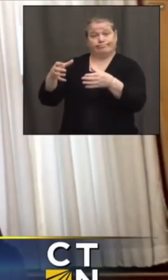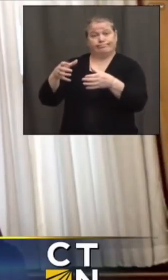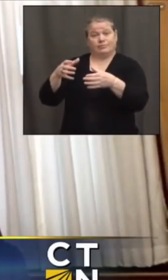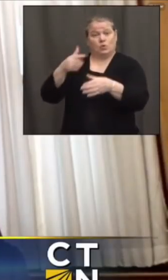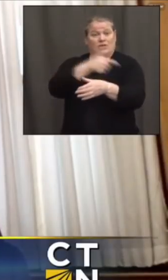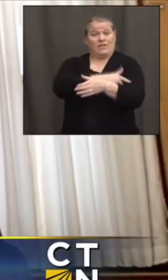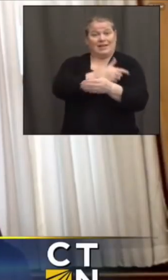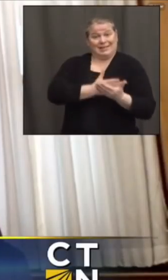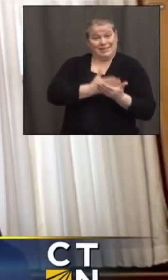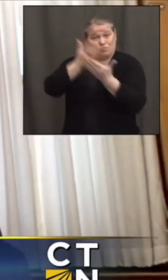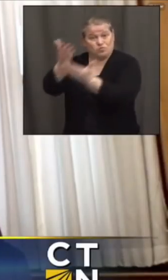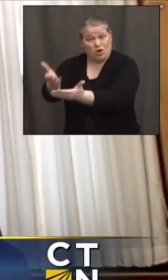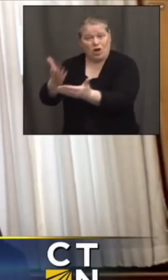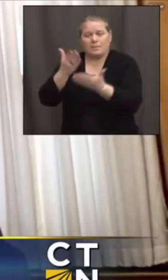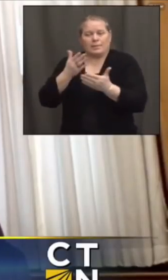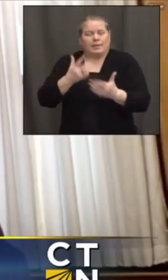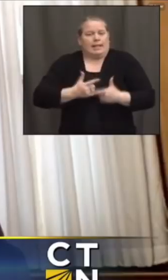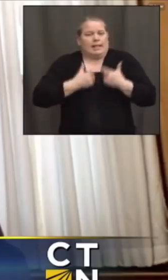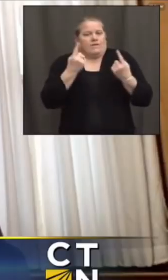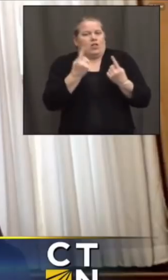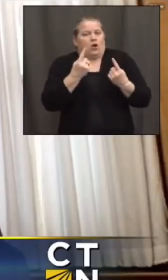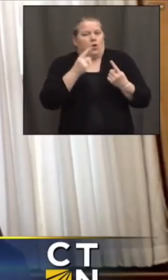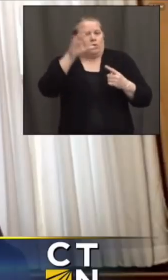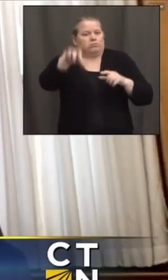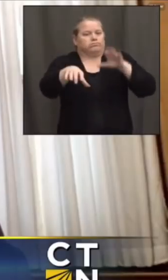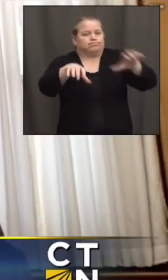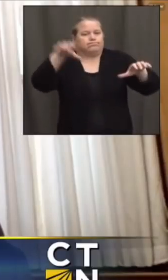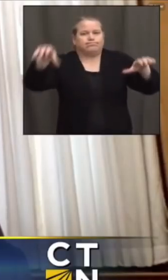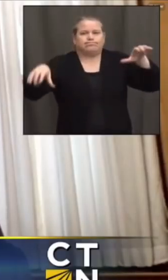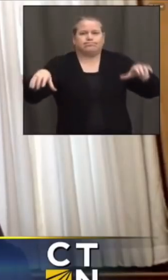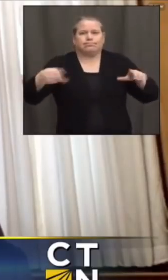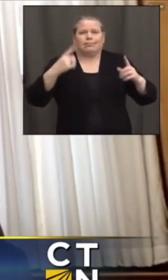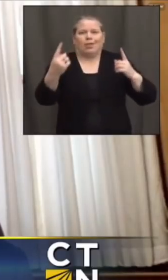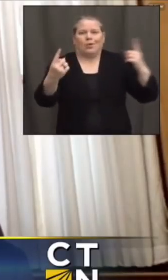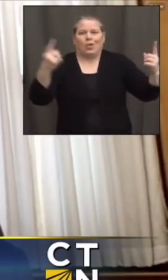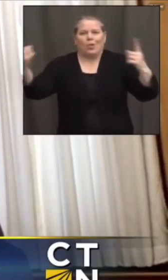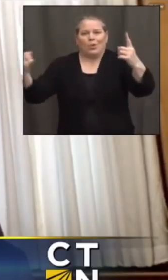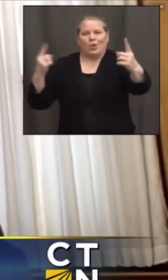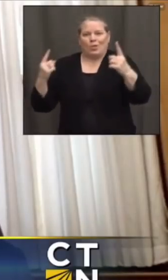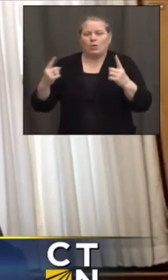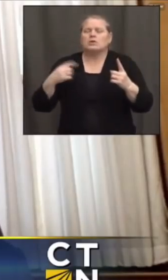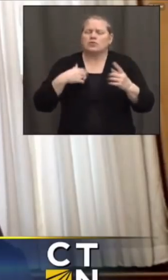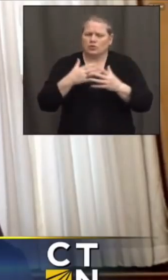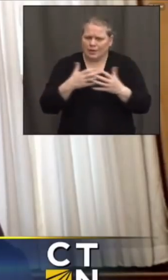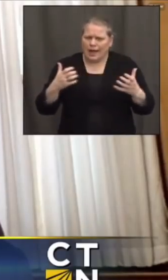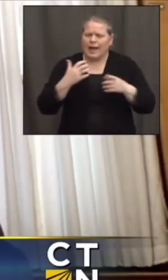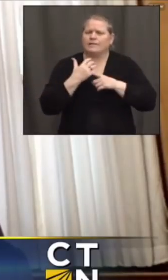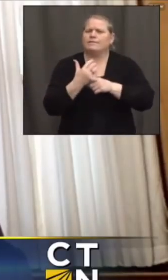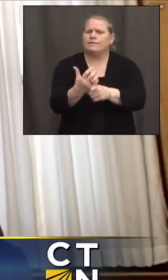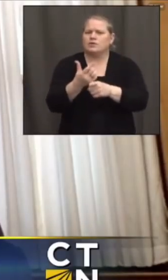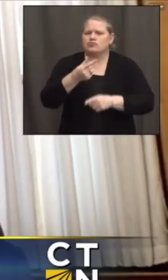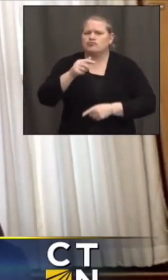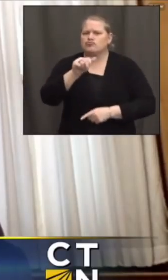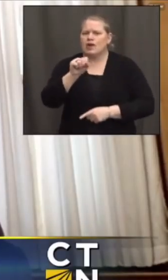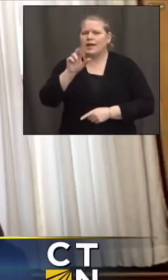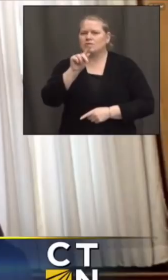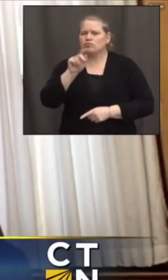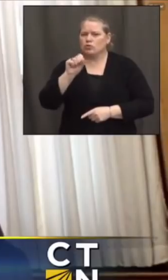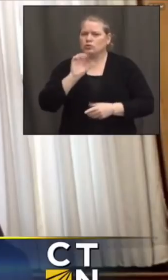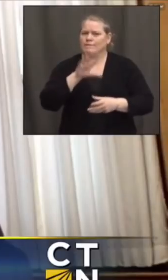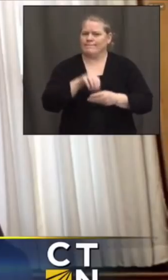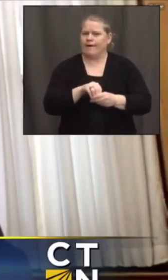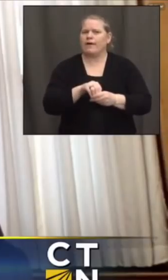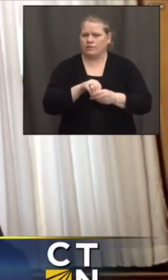them. So there's a lot of grassroots work going on there. I've heard of churches who are adopting